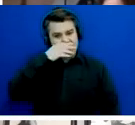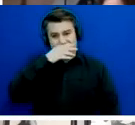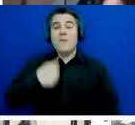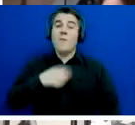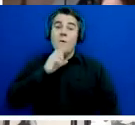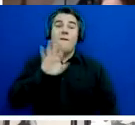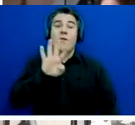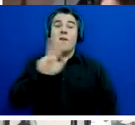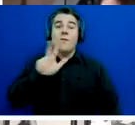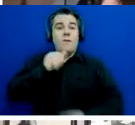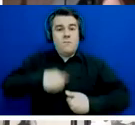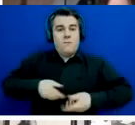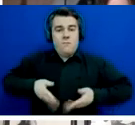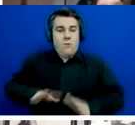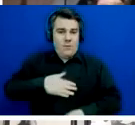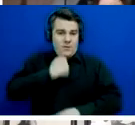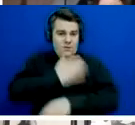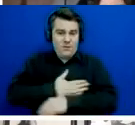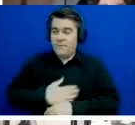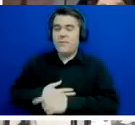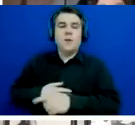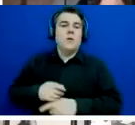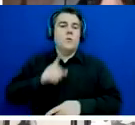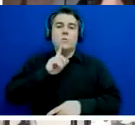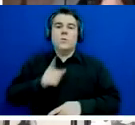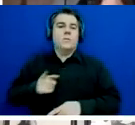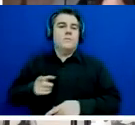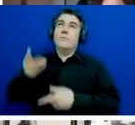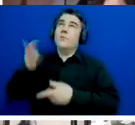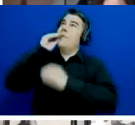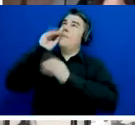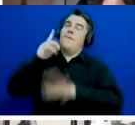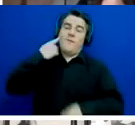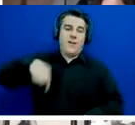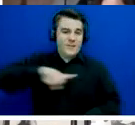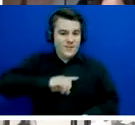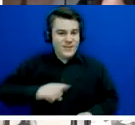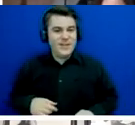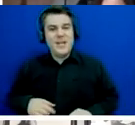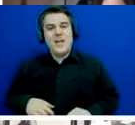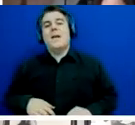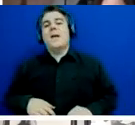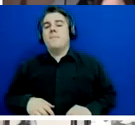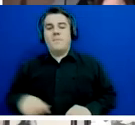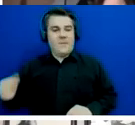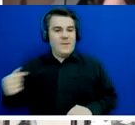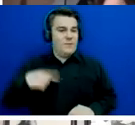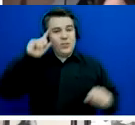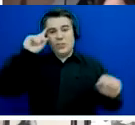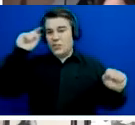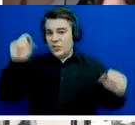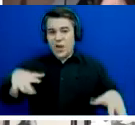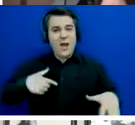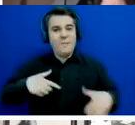old. She was a grateful godsend to us that I was shocked when I was pregnant, but I